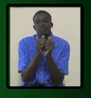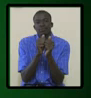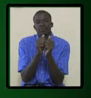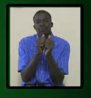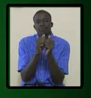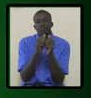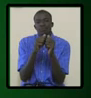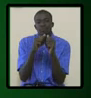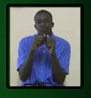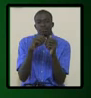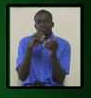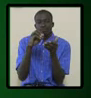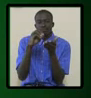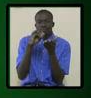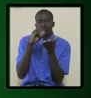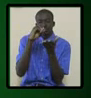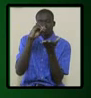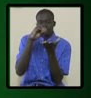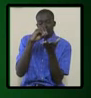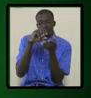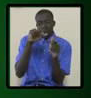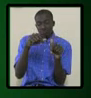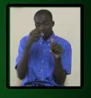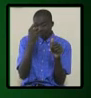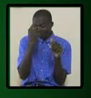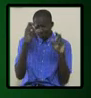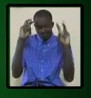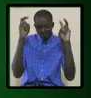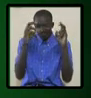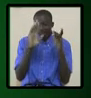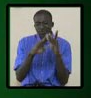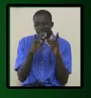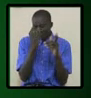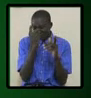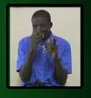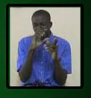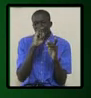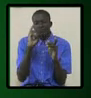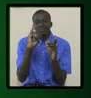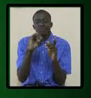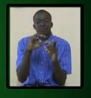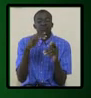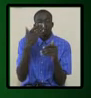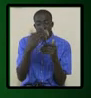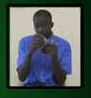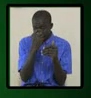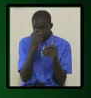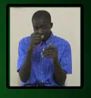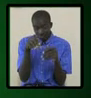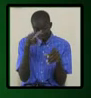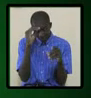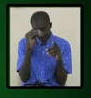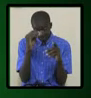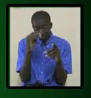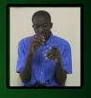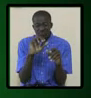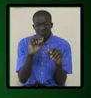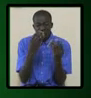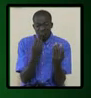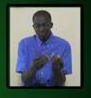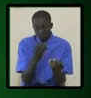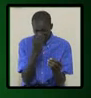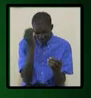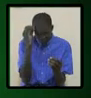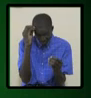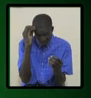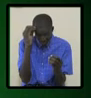The topic of today's lesson is understanding current. After watching this lesson, learners should be able